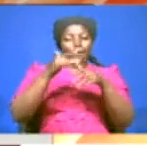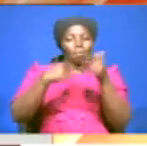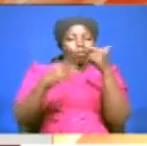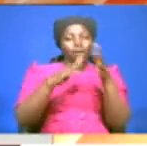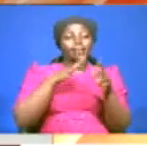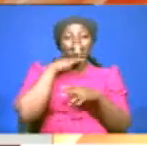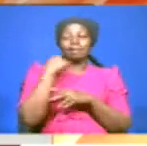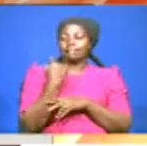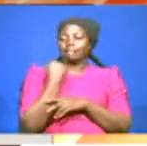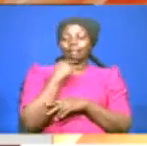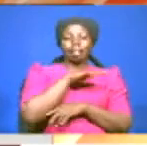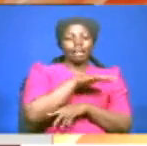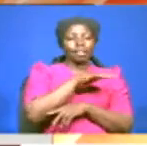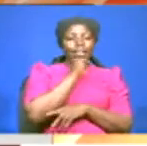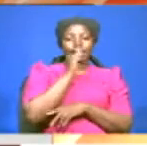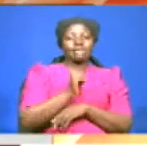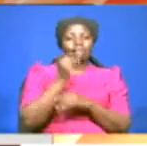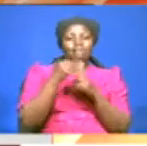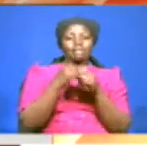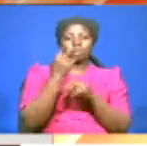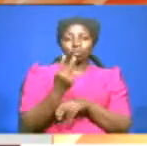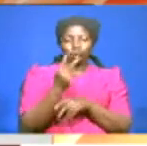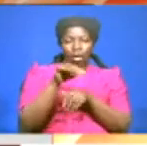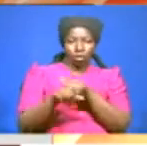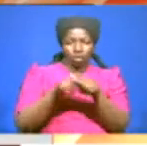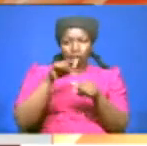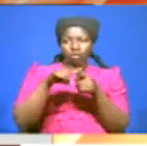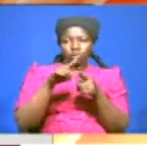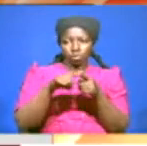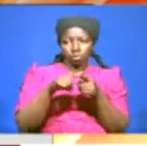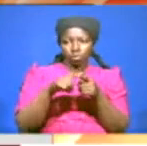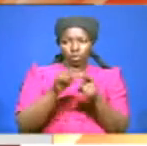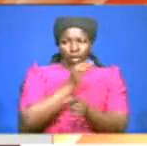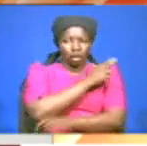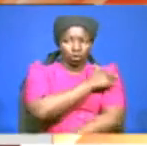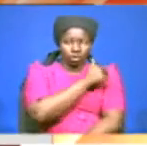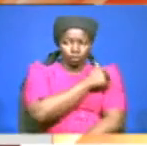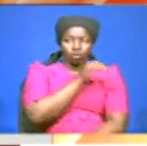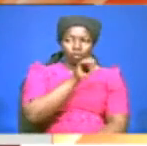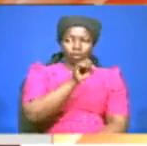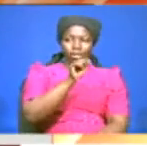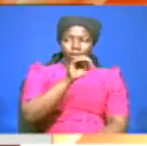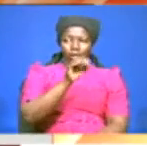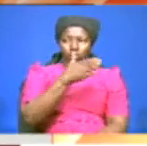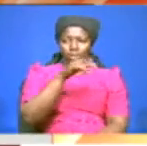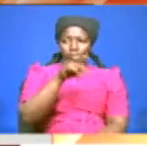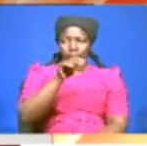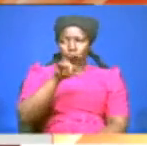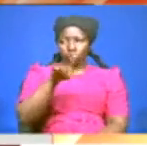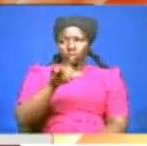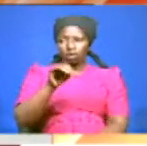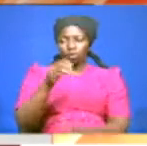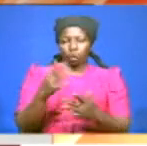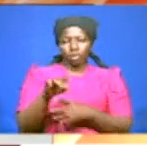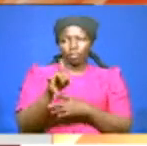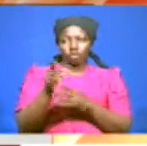of 82. According to Sao Paulo's Albert Einstein Hospital, where Pele was undergoing treatment,